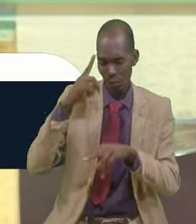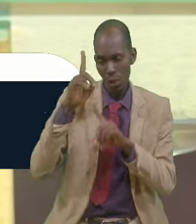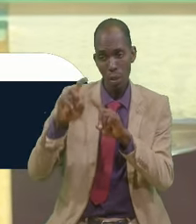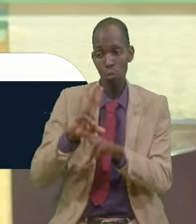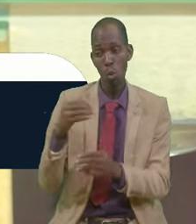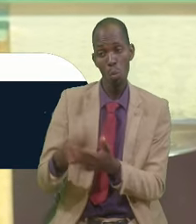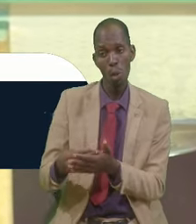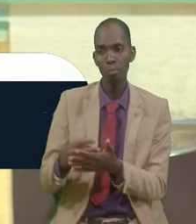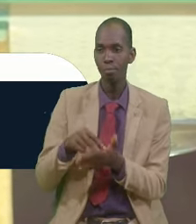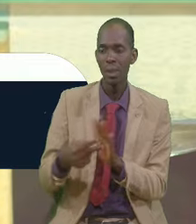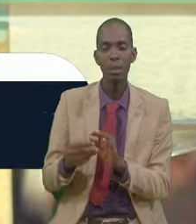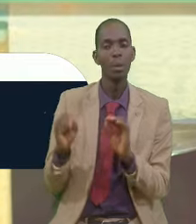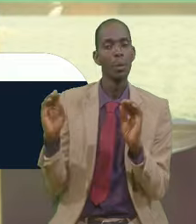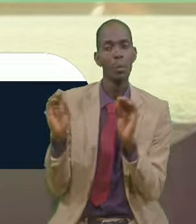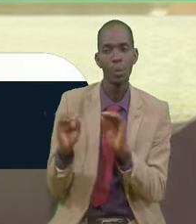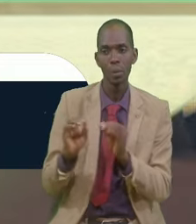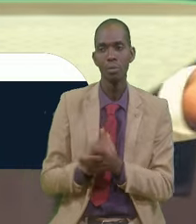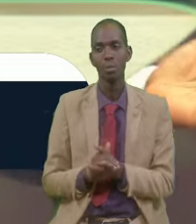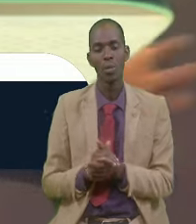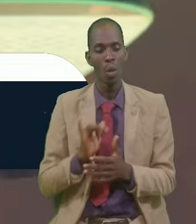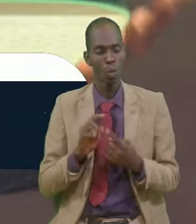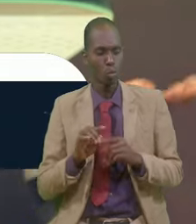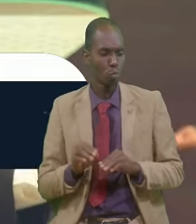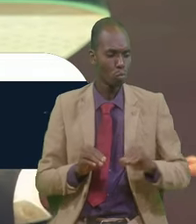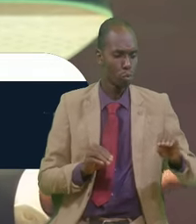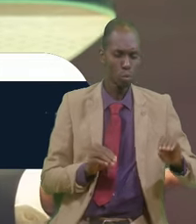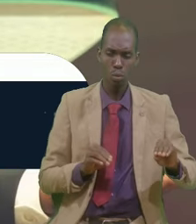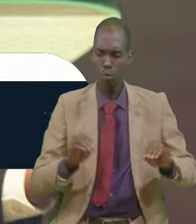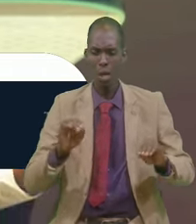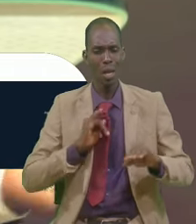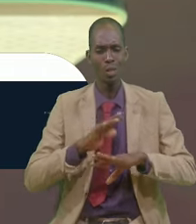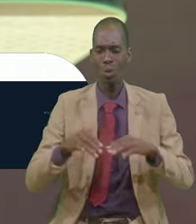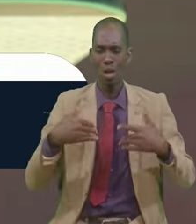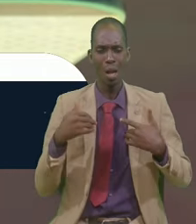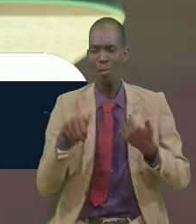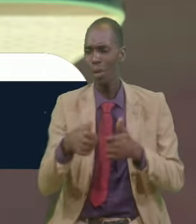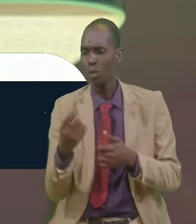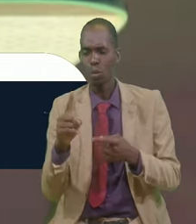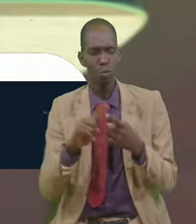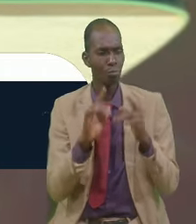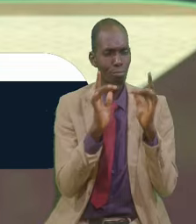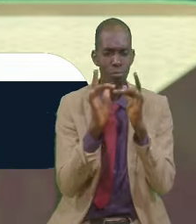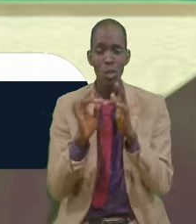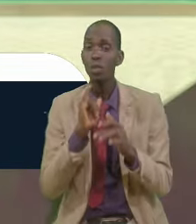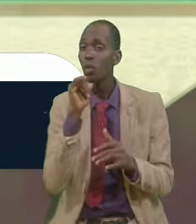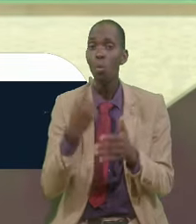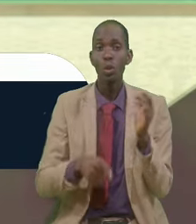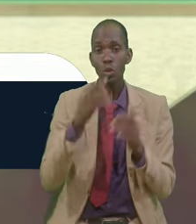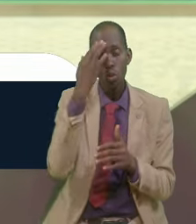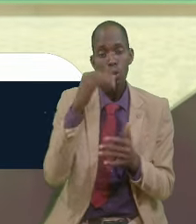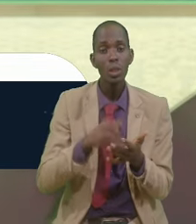money, nothing. I want to move here. I don't have any contact. And it's not what you know, it's who you